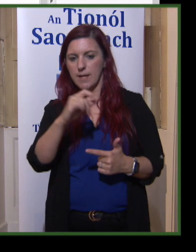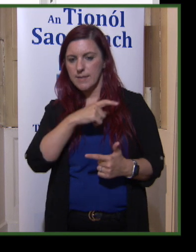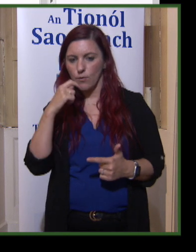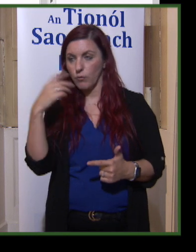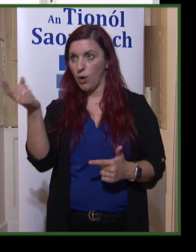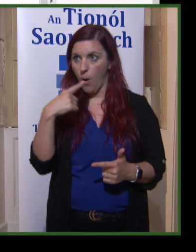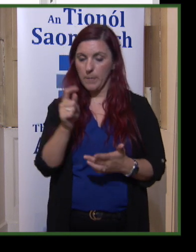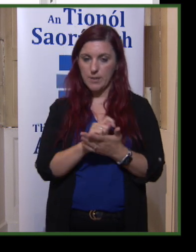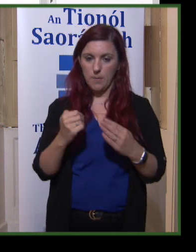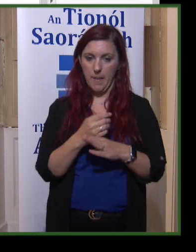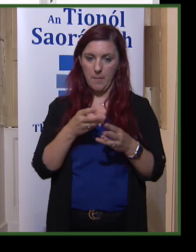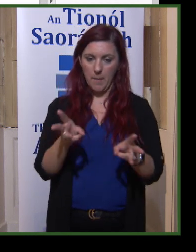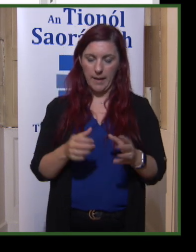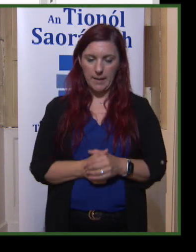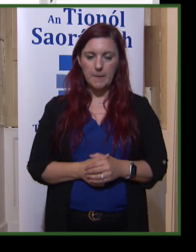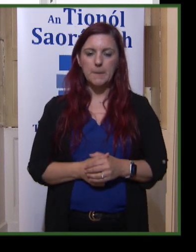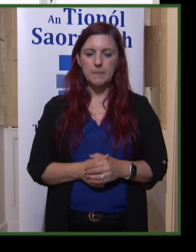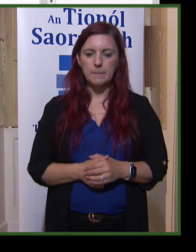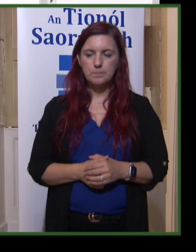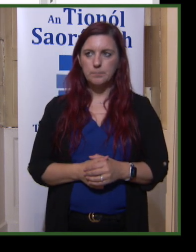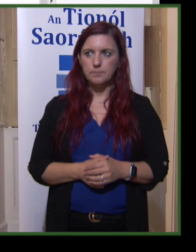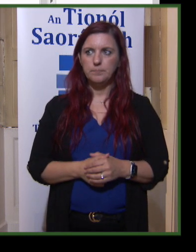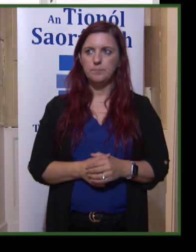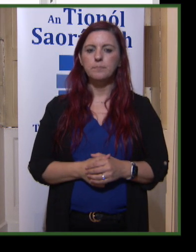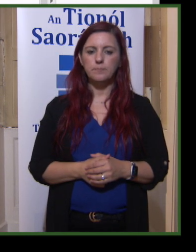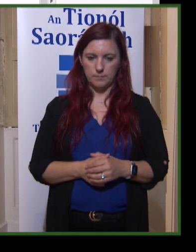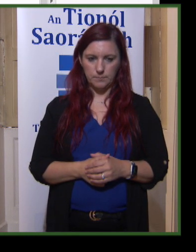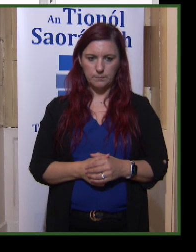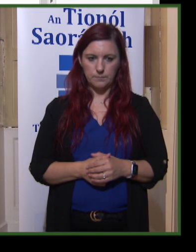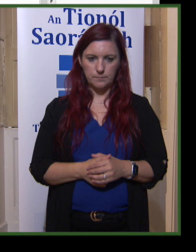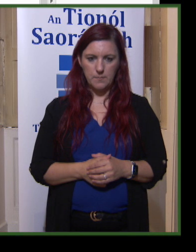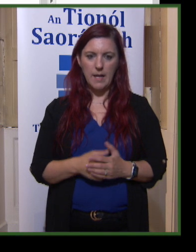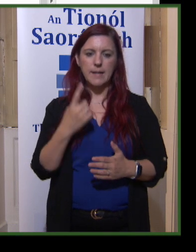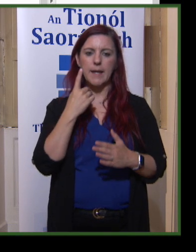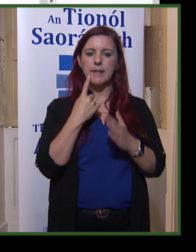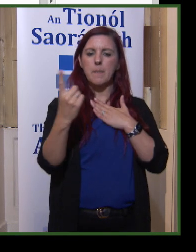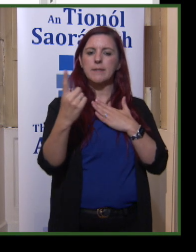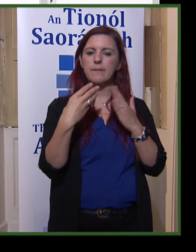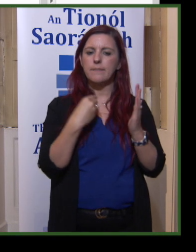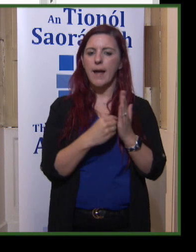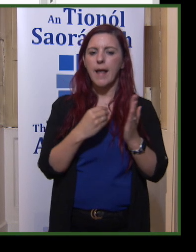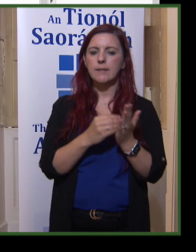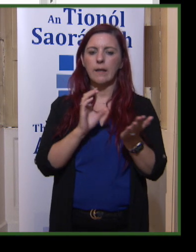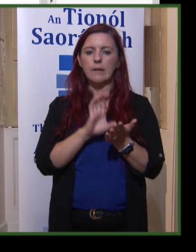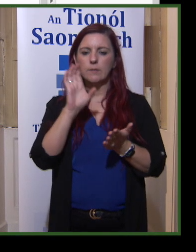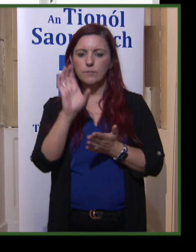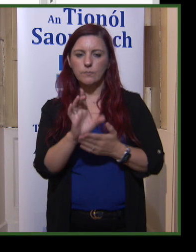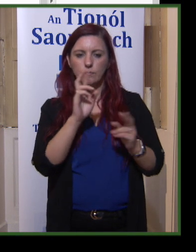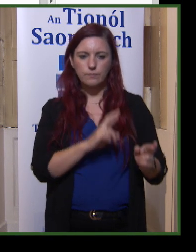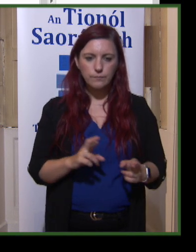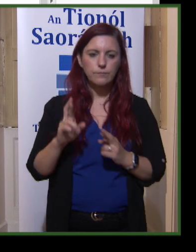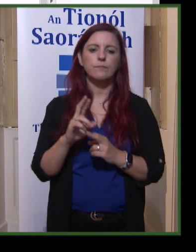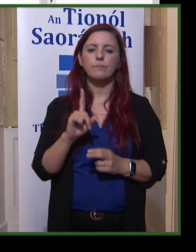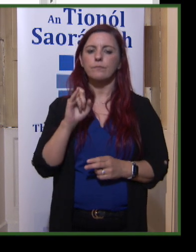super majority of councillors. And finally, the independent financing and fundraising budgeting. The